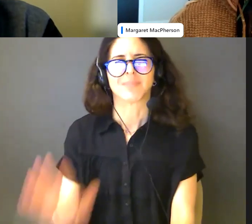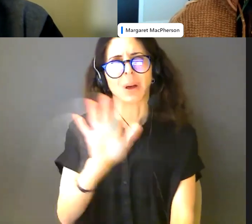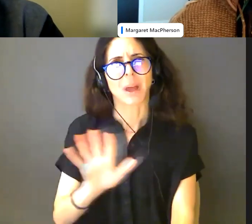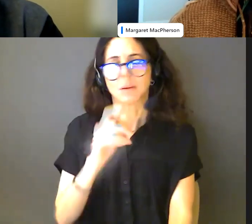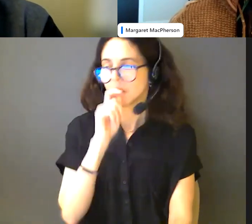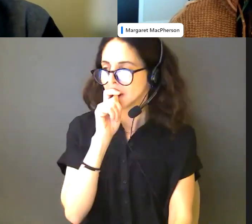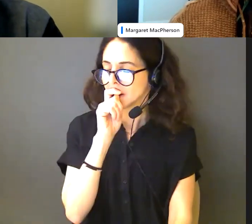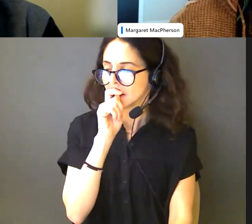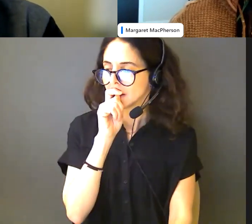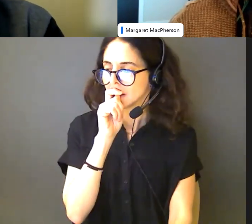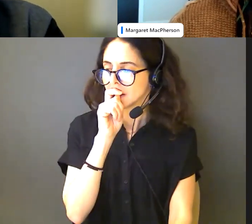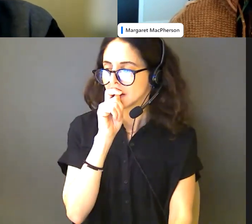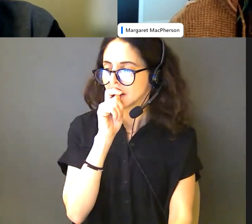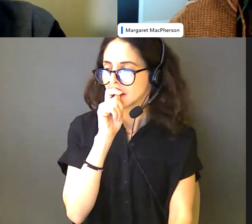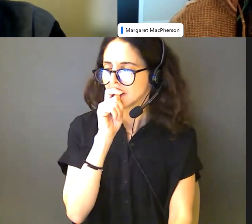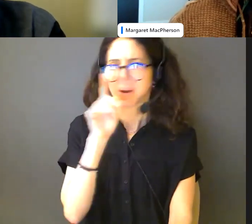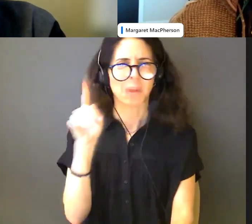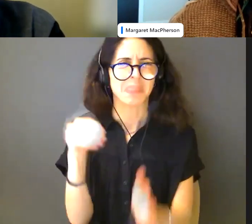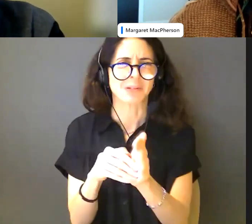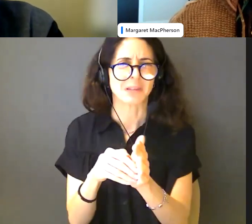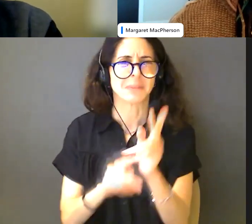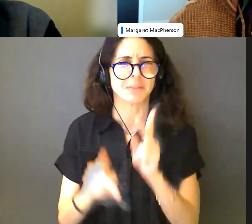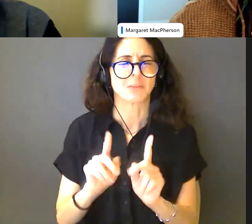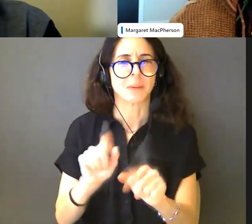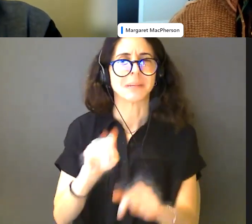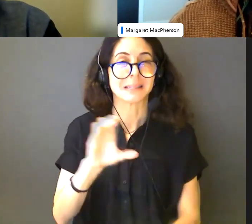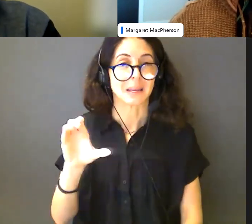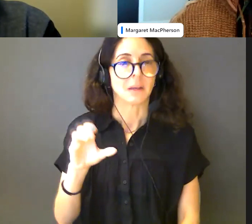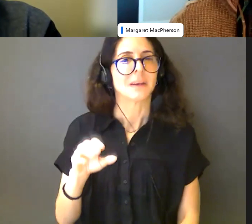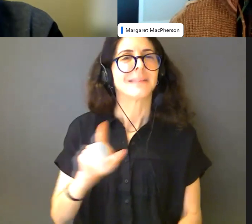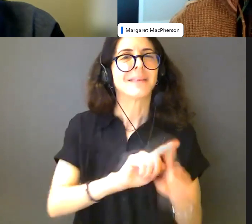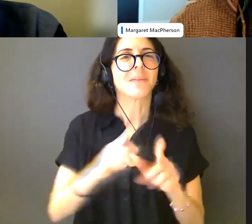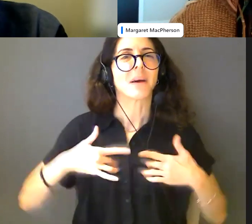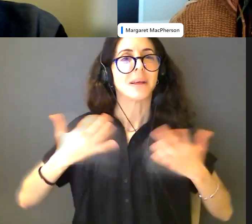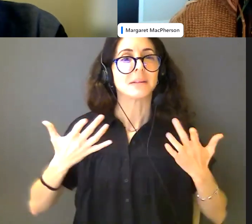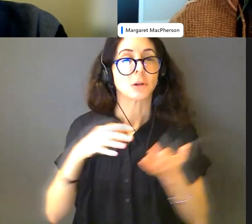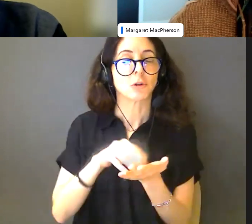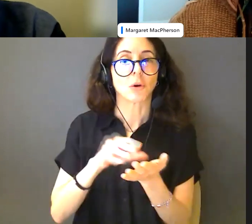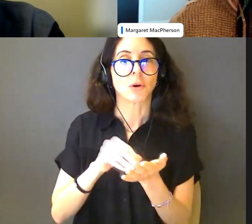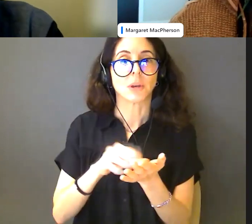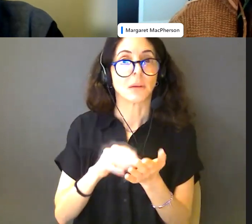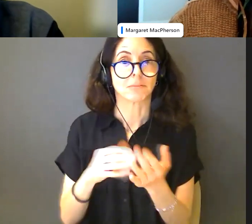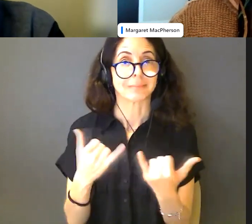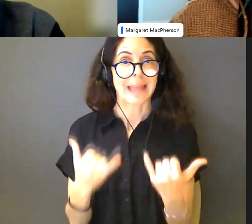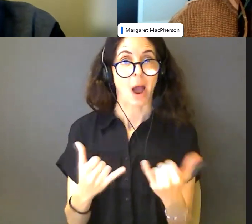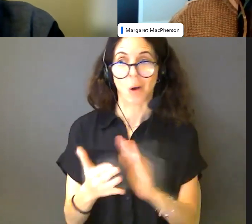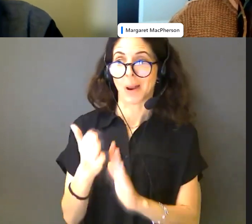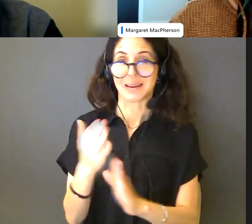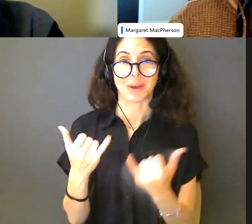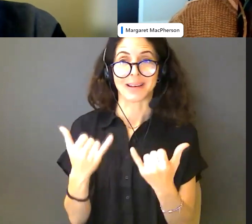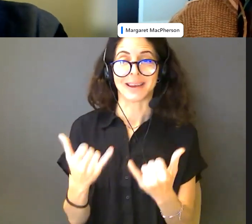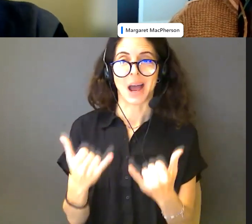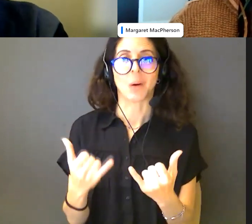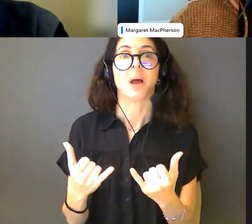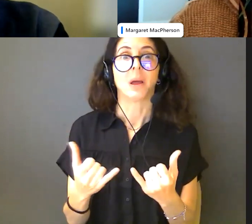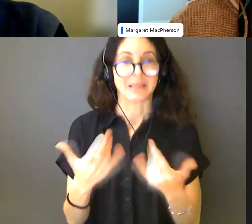not sure exact numbers of this, attended the BCCRN learning events, one of which is on right this minute. And I'll be zipping off